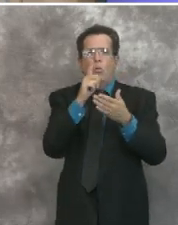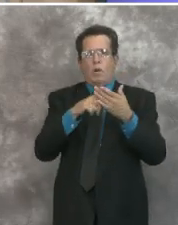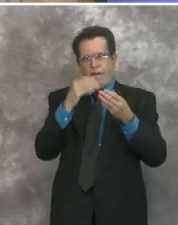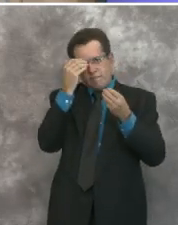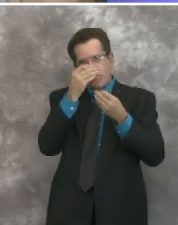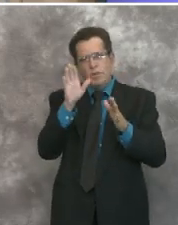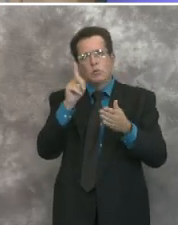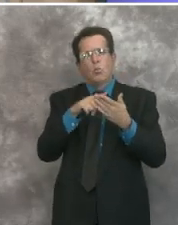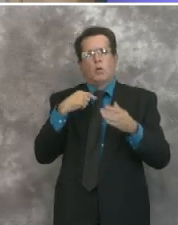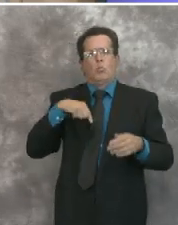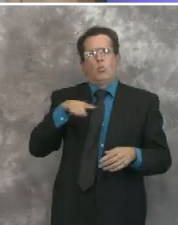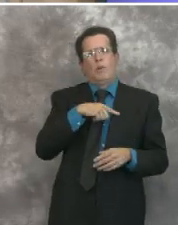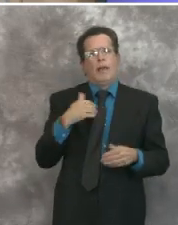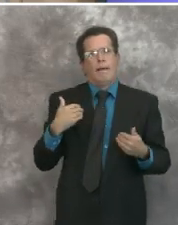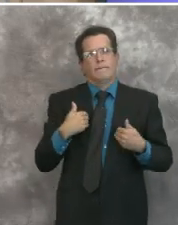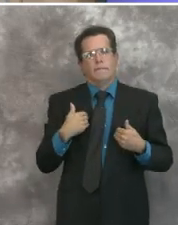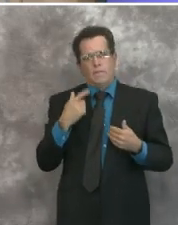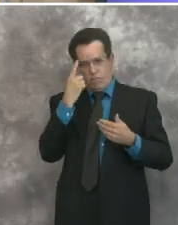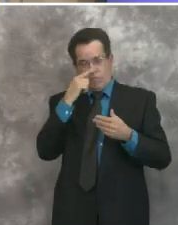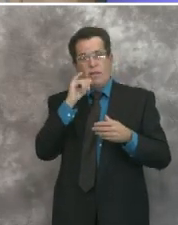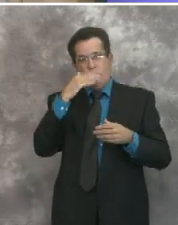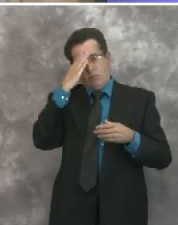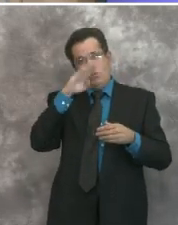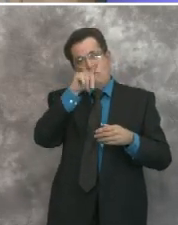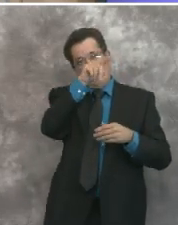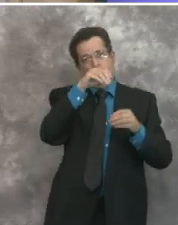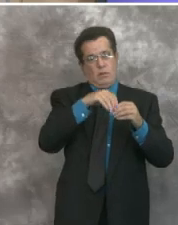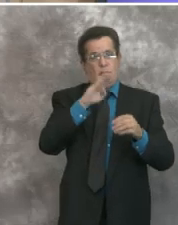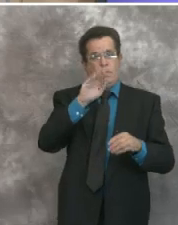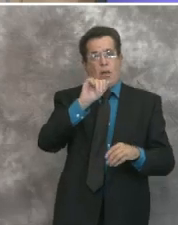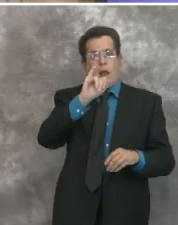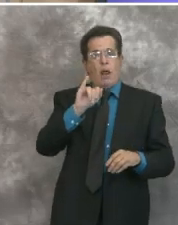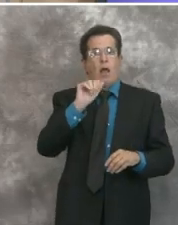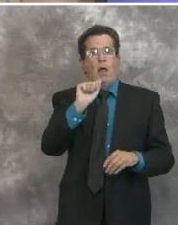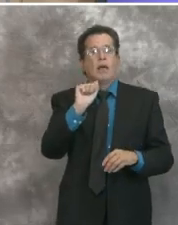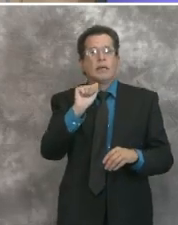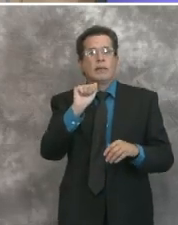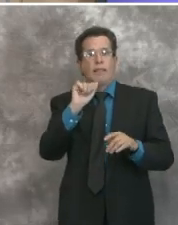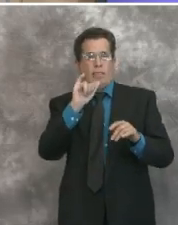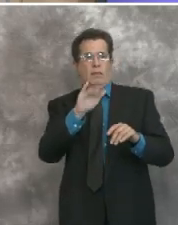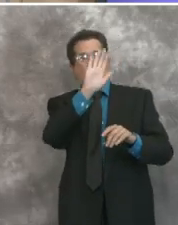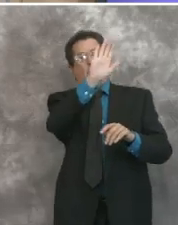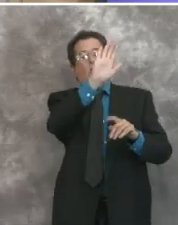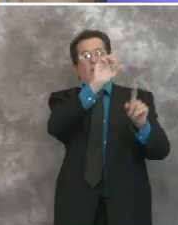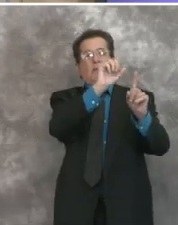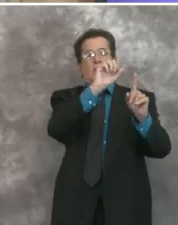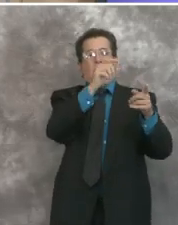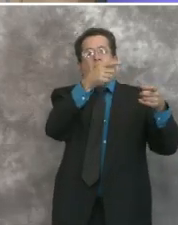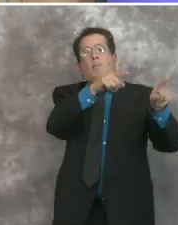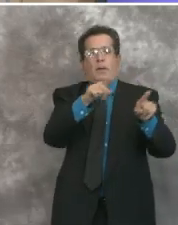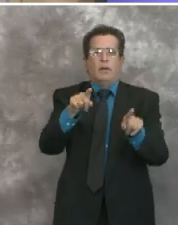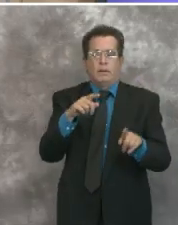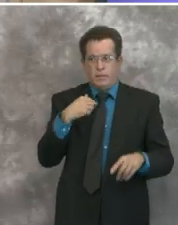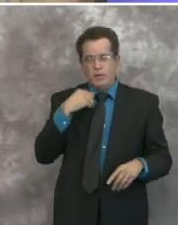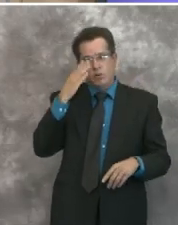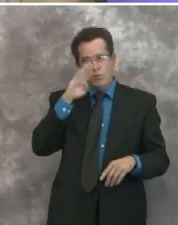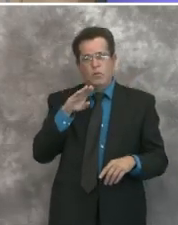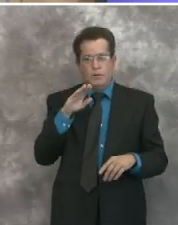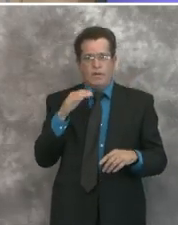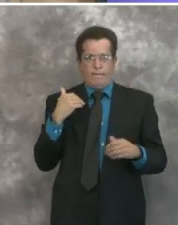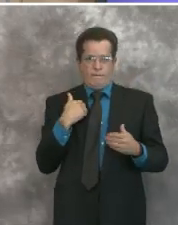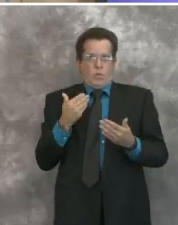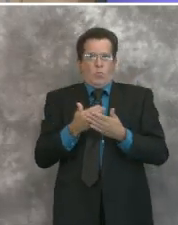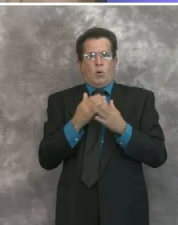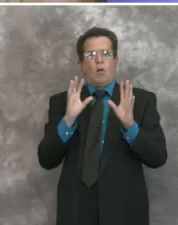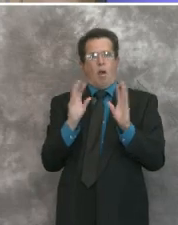in regards to the situation in Baja California, and I'll let her respond because I'm sure there's more recent information from the conference call we